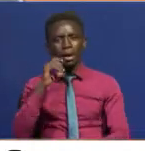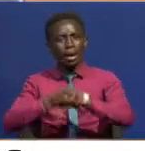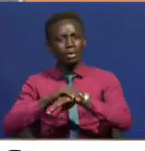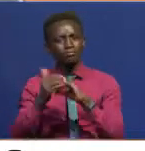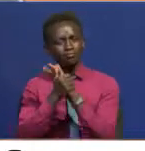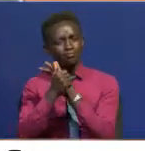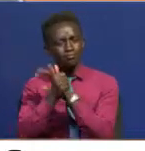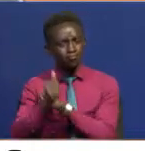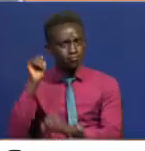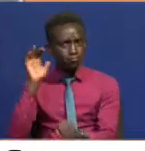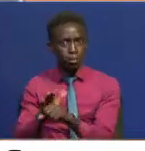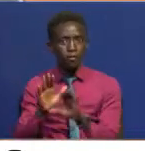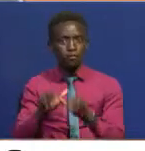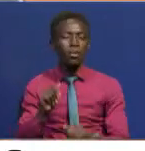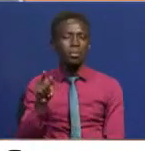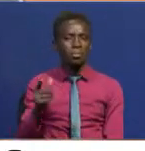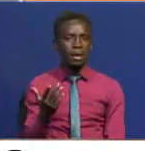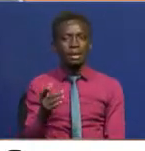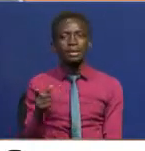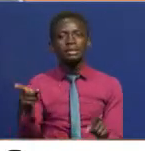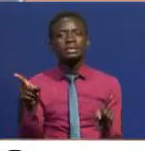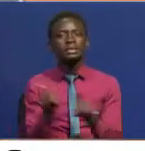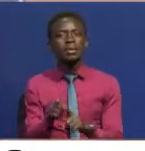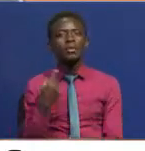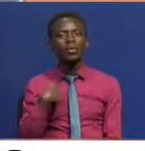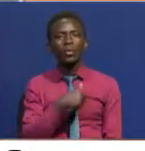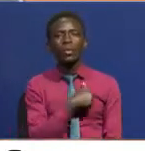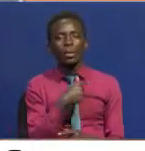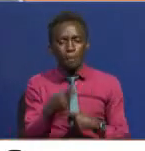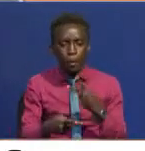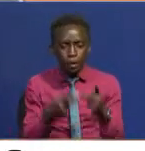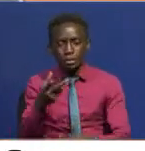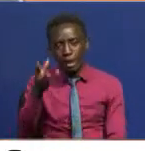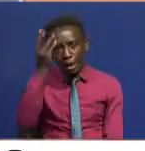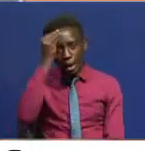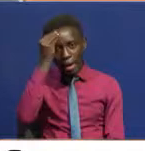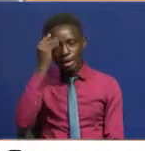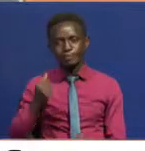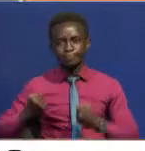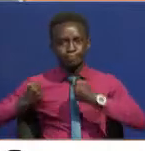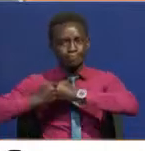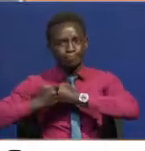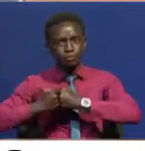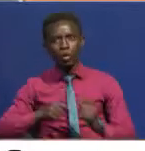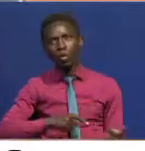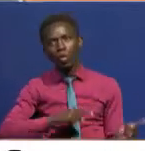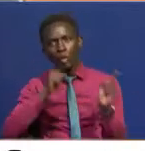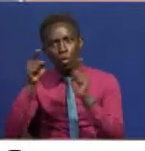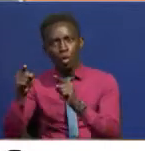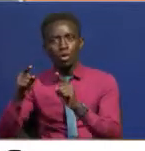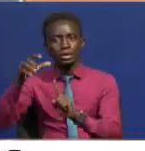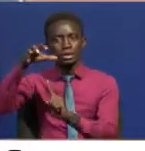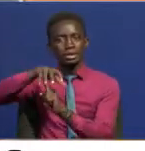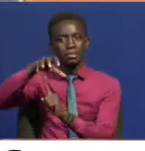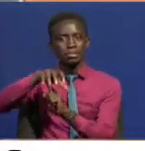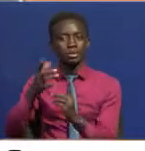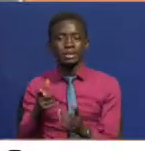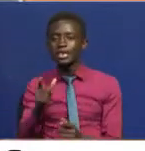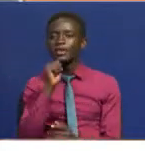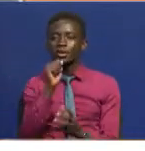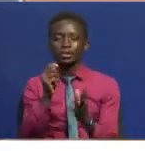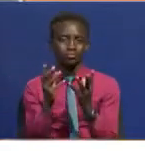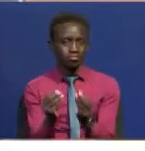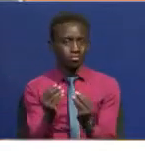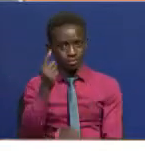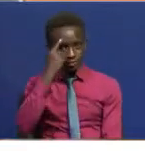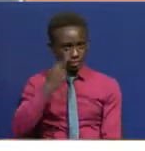them, because it's like we were also in the process of learning the game and going to the championship. So it was not an easy task